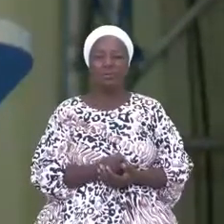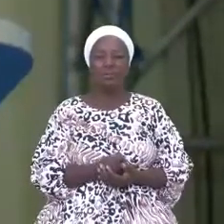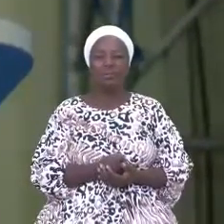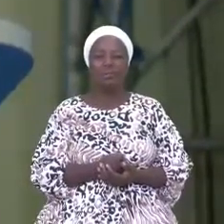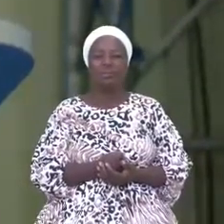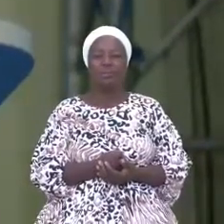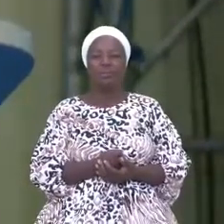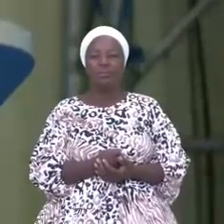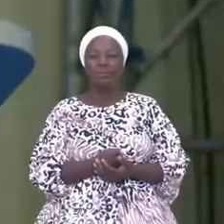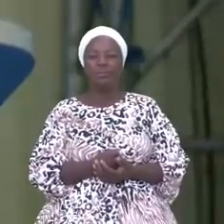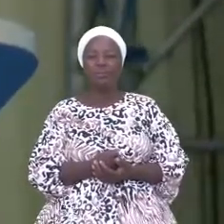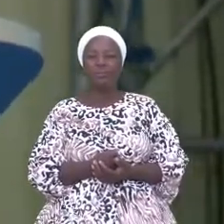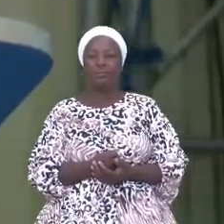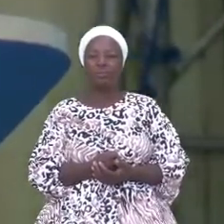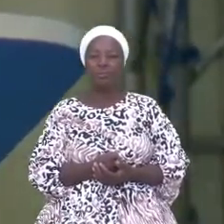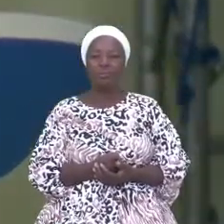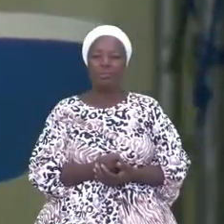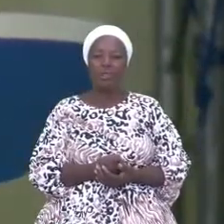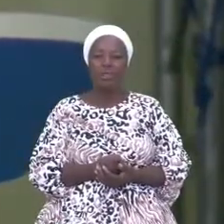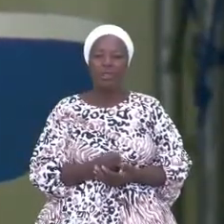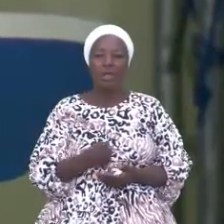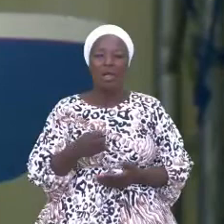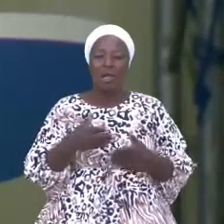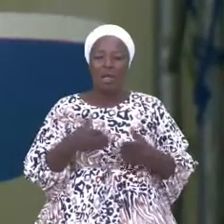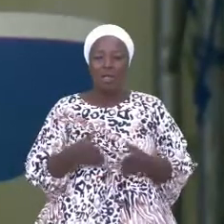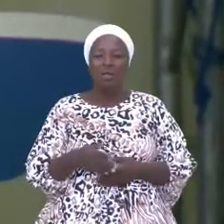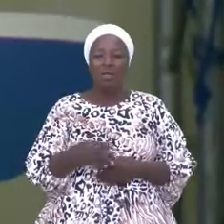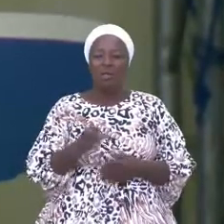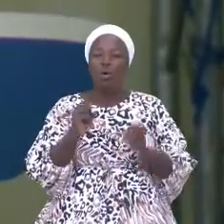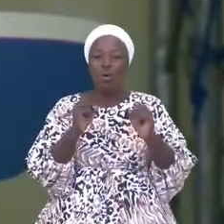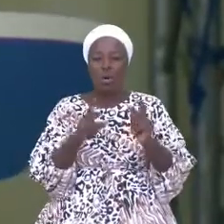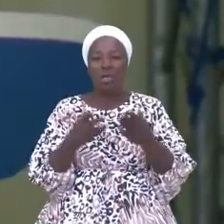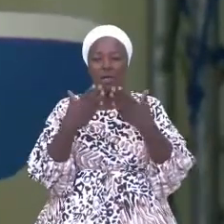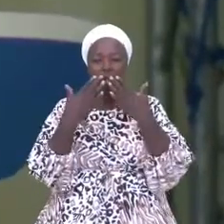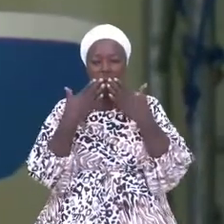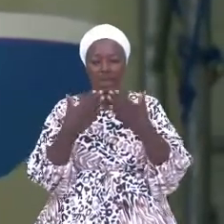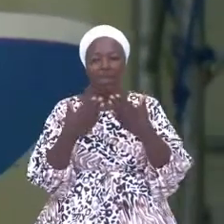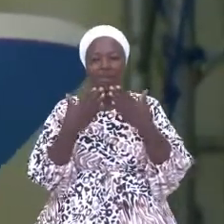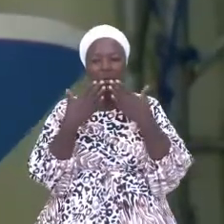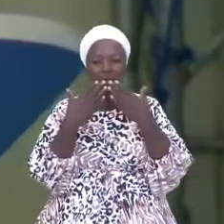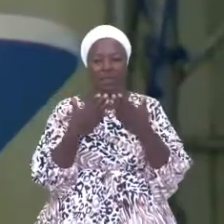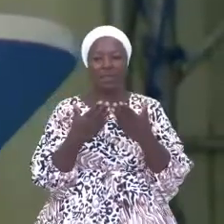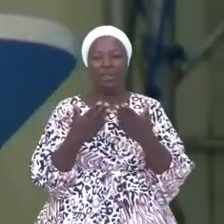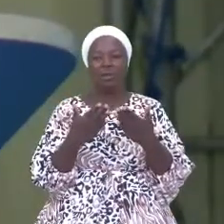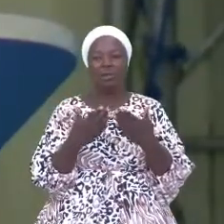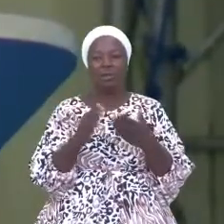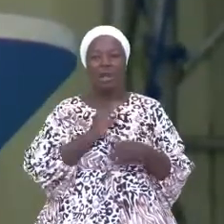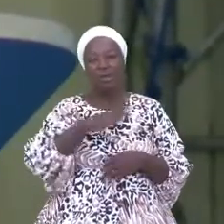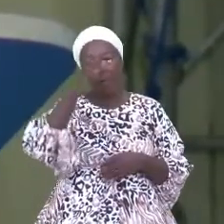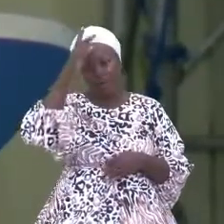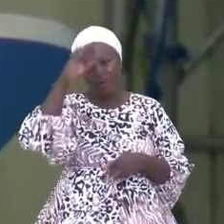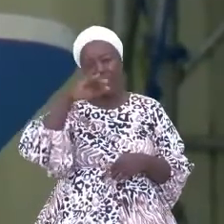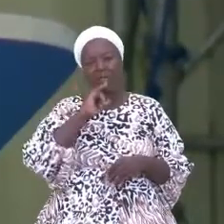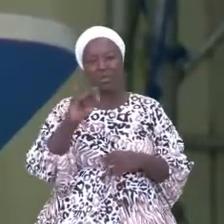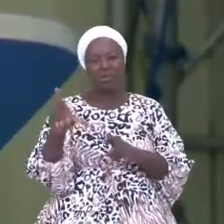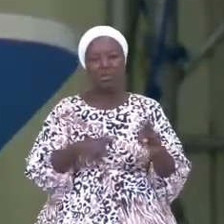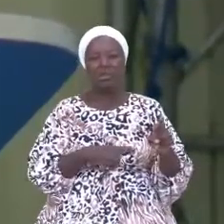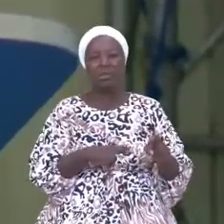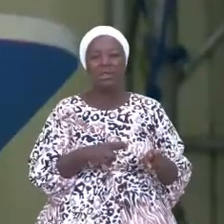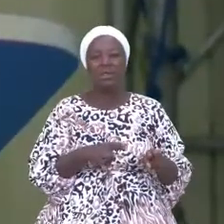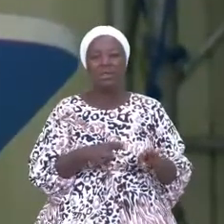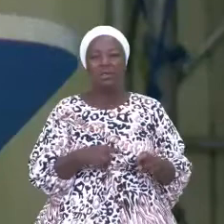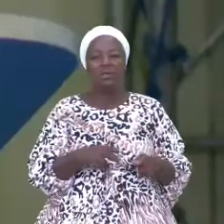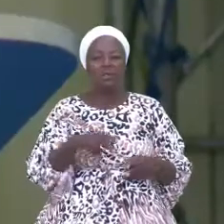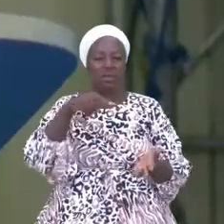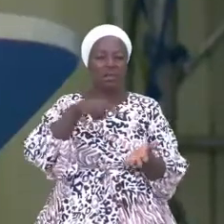finished. Can you wave, please? Okay, thank you very much. Our Father is ready now, he's coming. Shall we